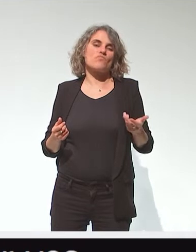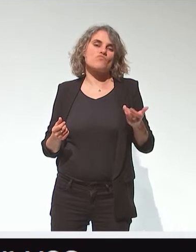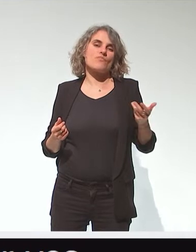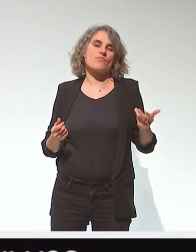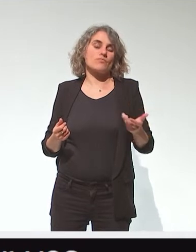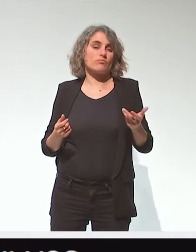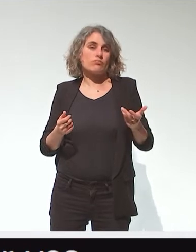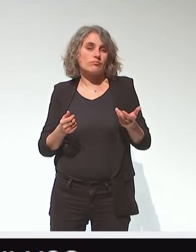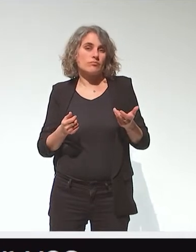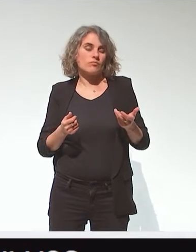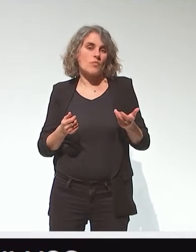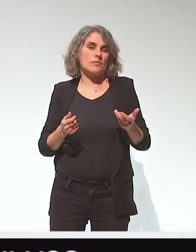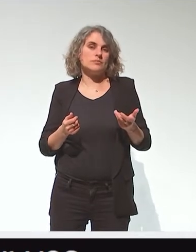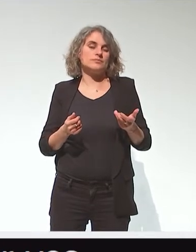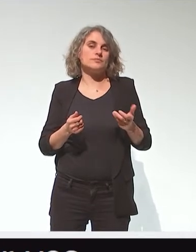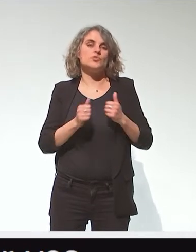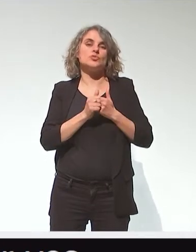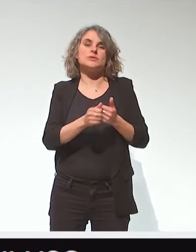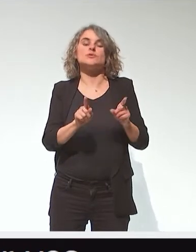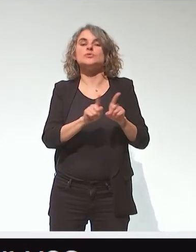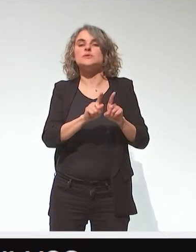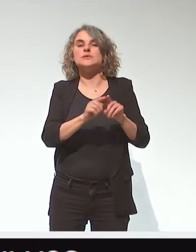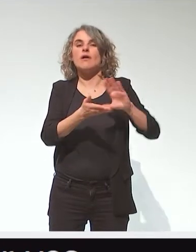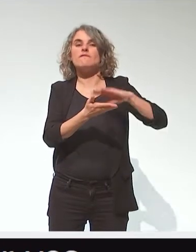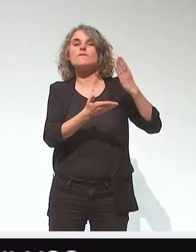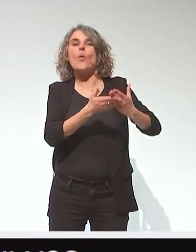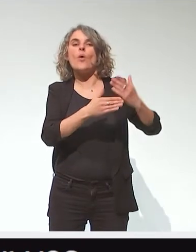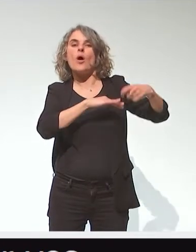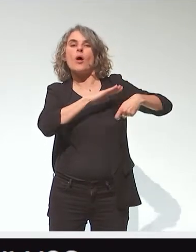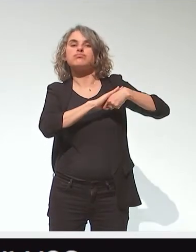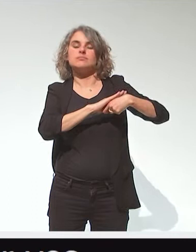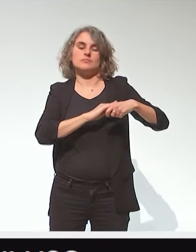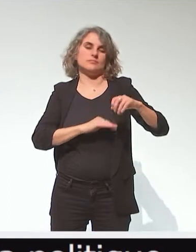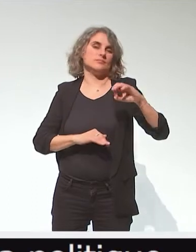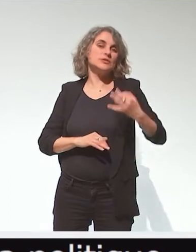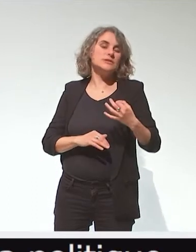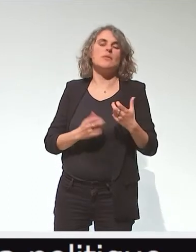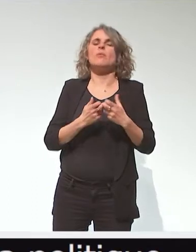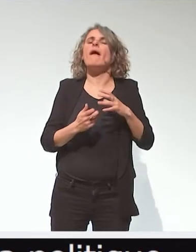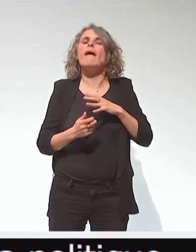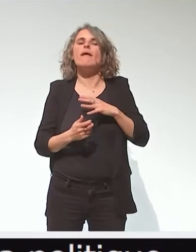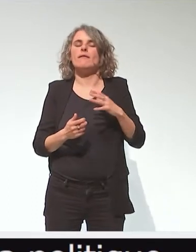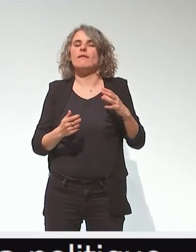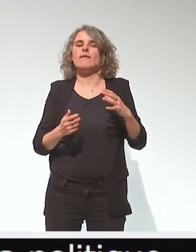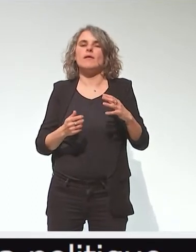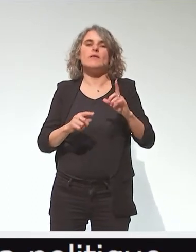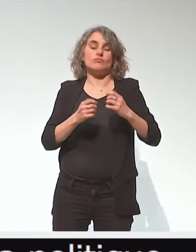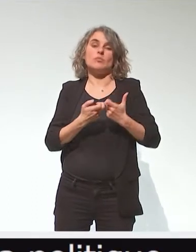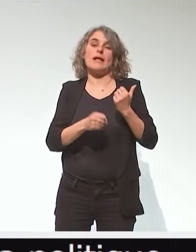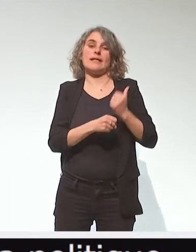policy guidelines adopted at the end of last year, and there is a specific plan